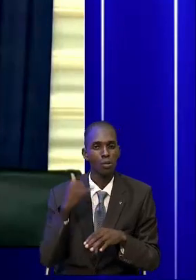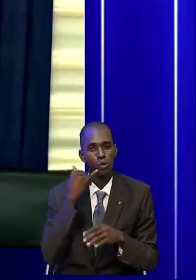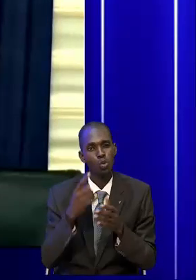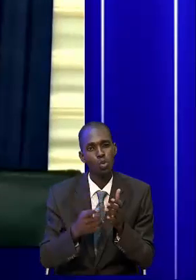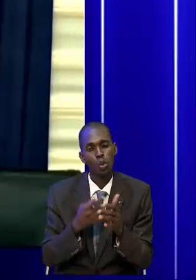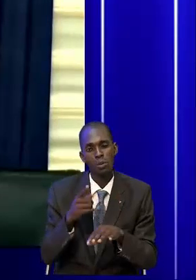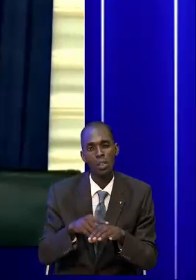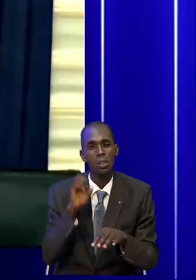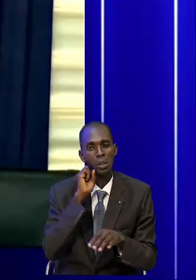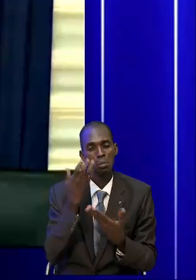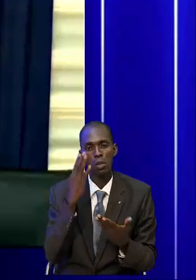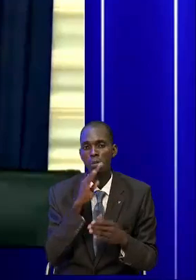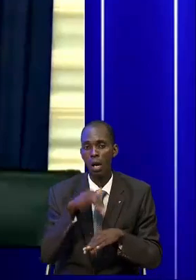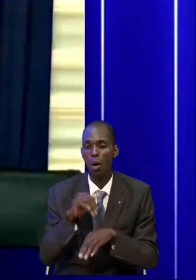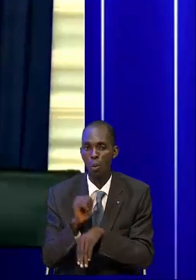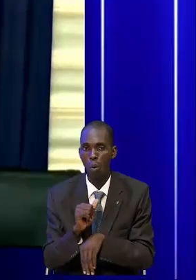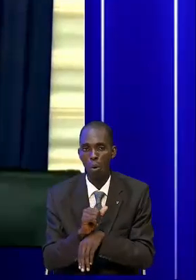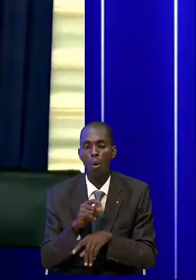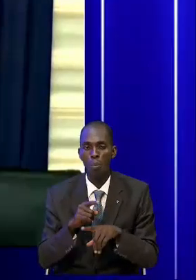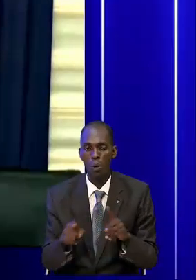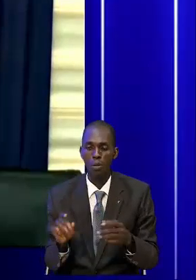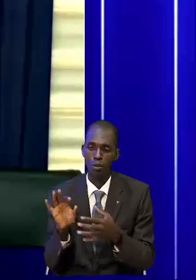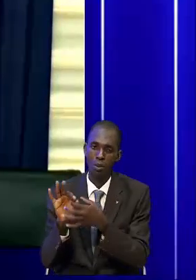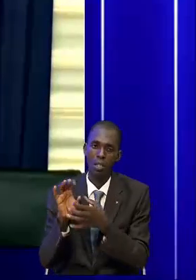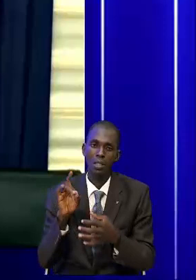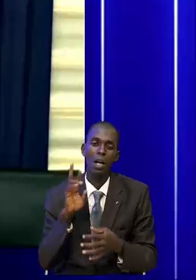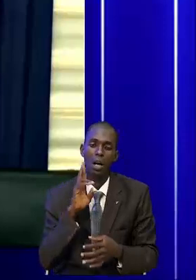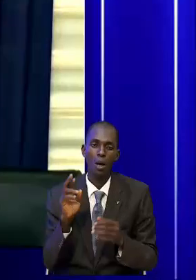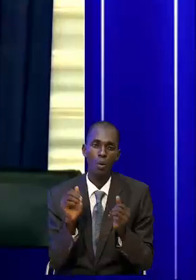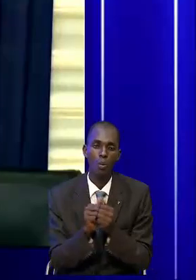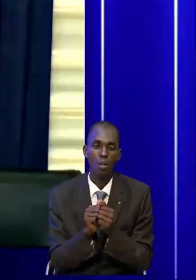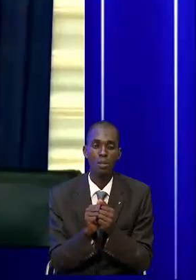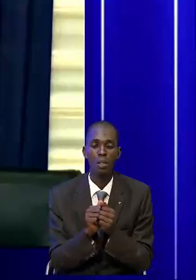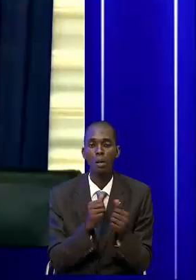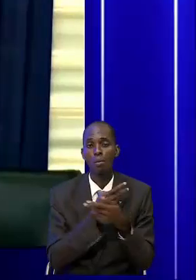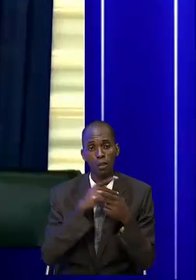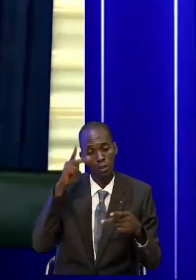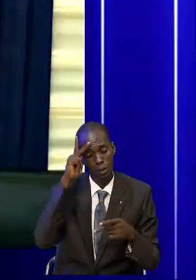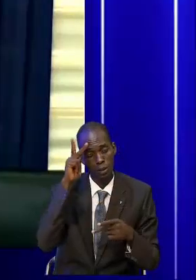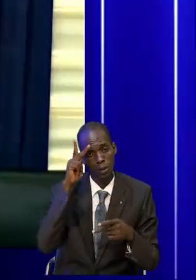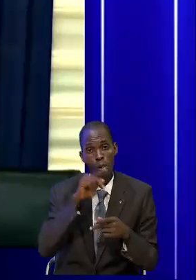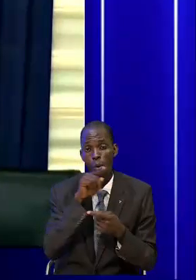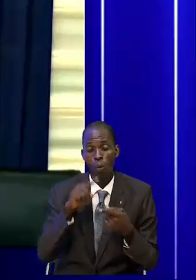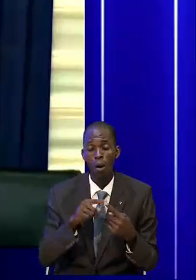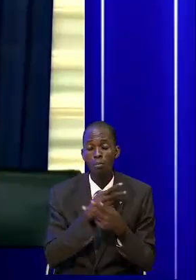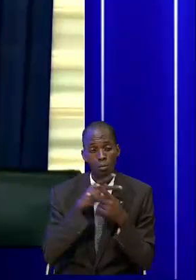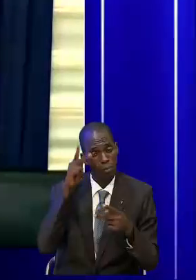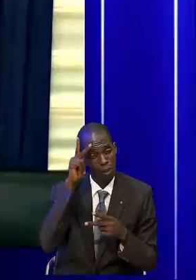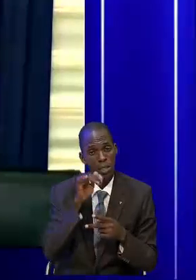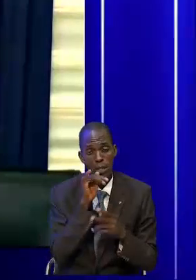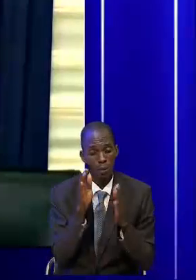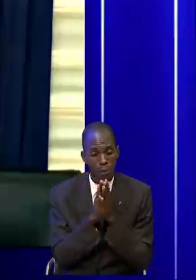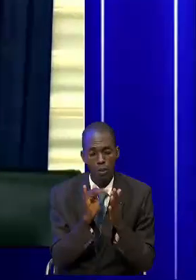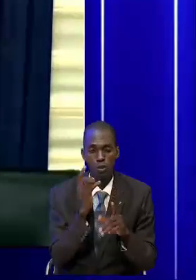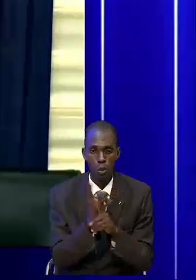prayed. I connect her. Sometimes she's on duty. She cannot attend. I connect her with our daddy. I say, when